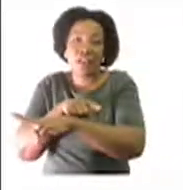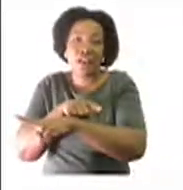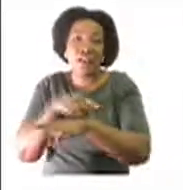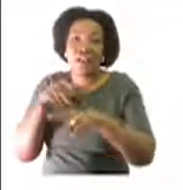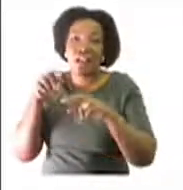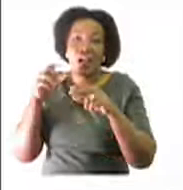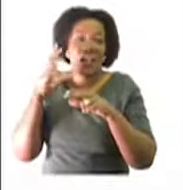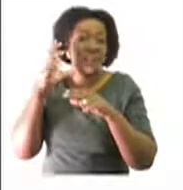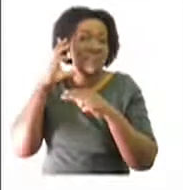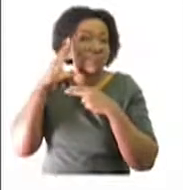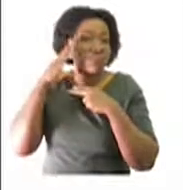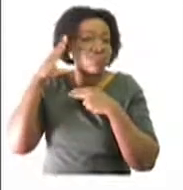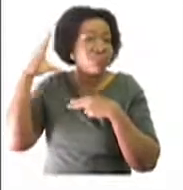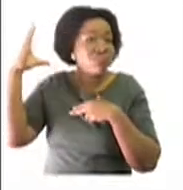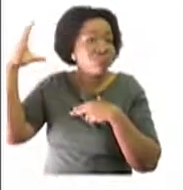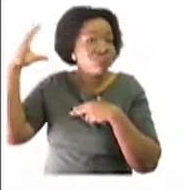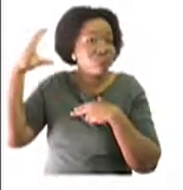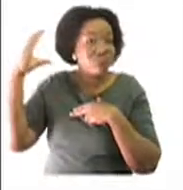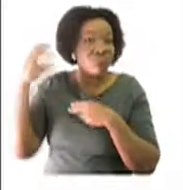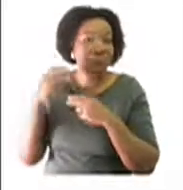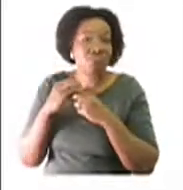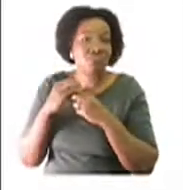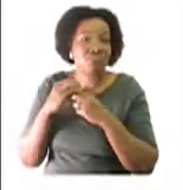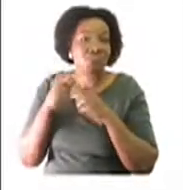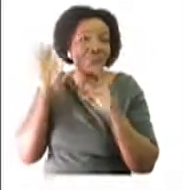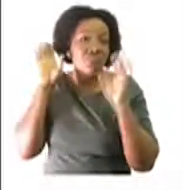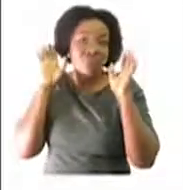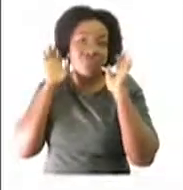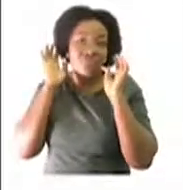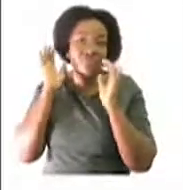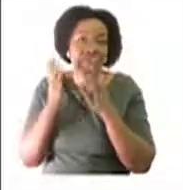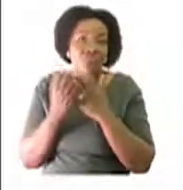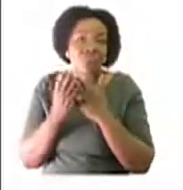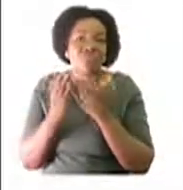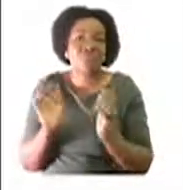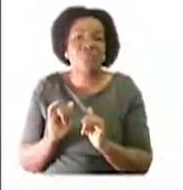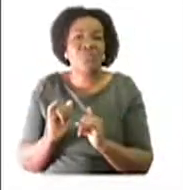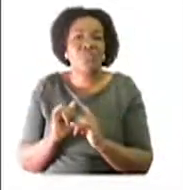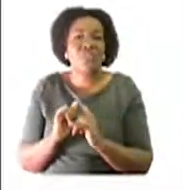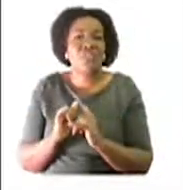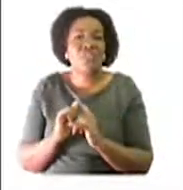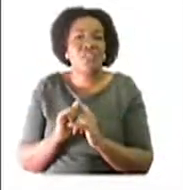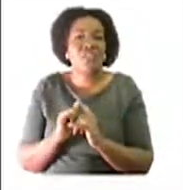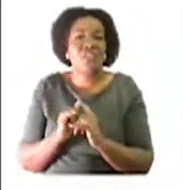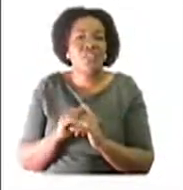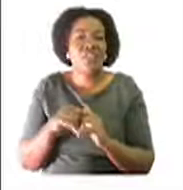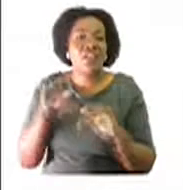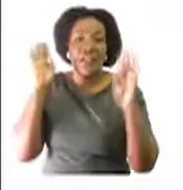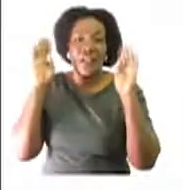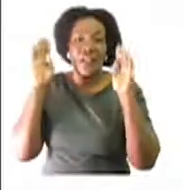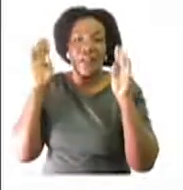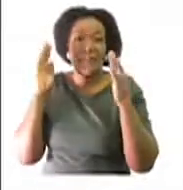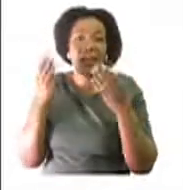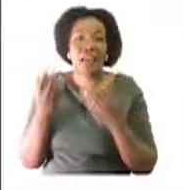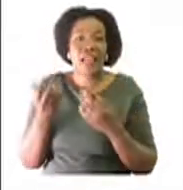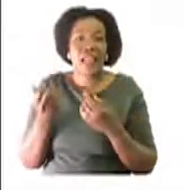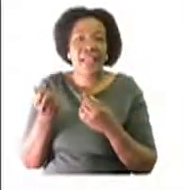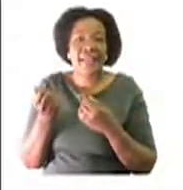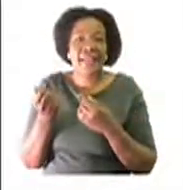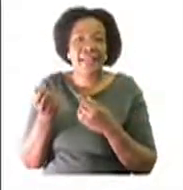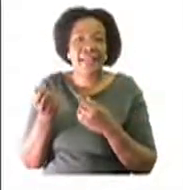long ears. What are you going to use? Are you going to say a rabbit has long